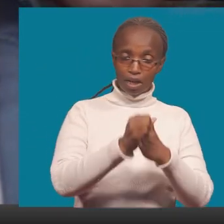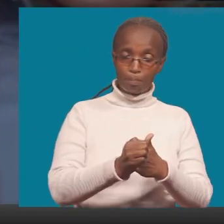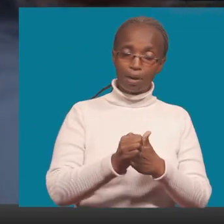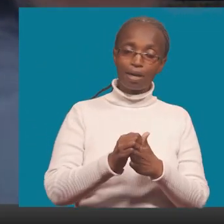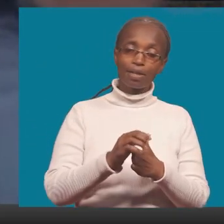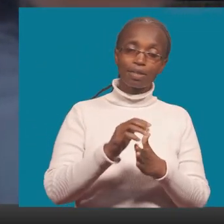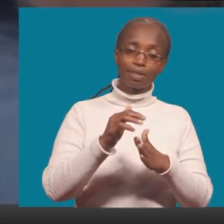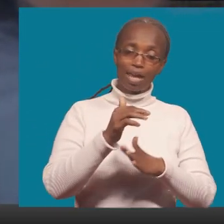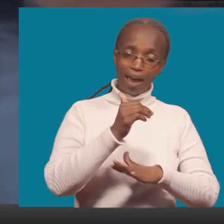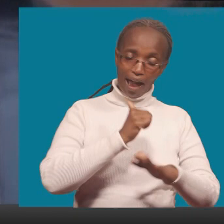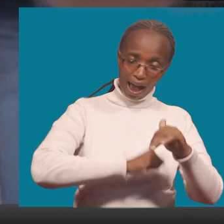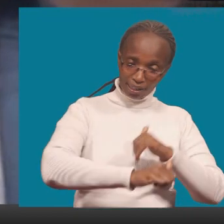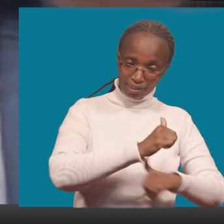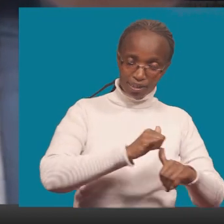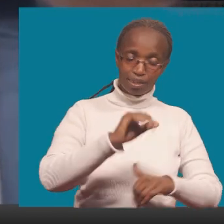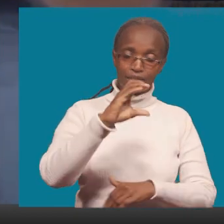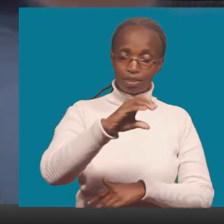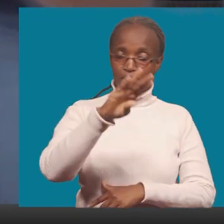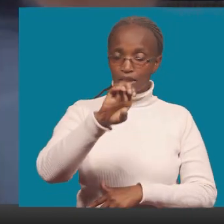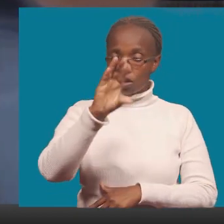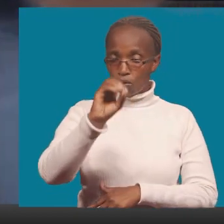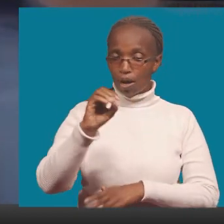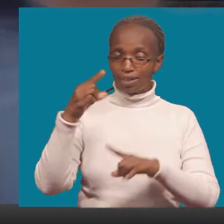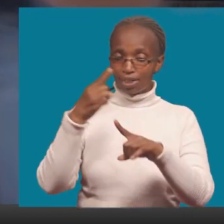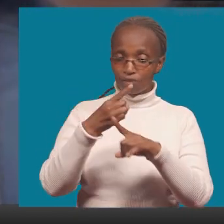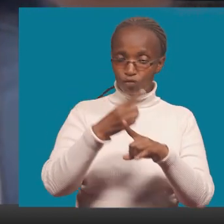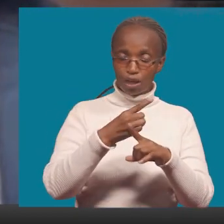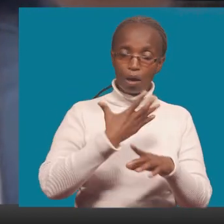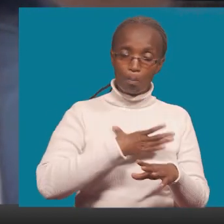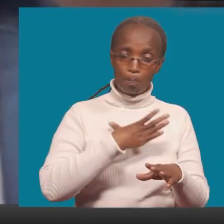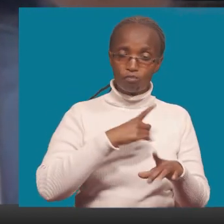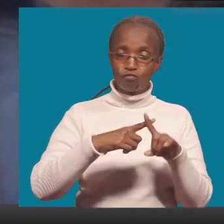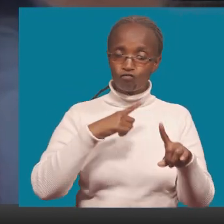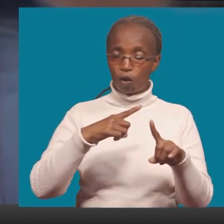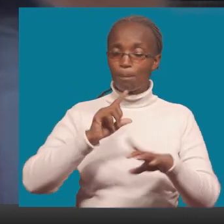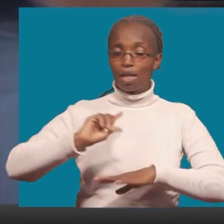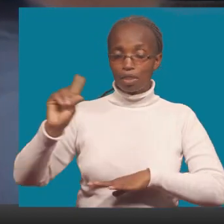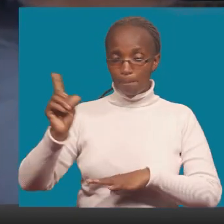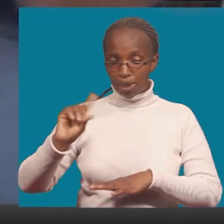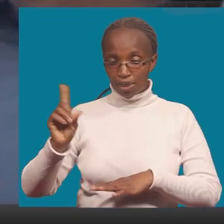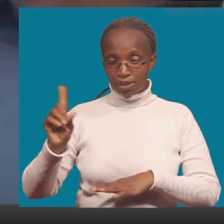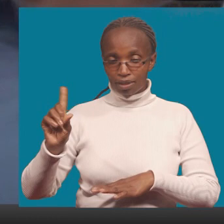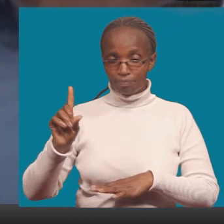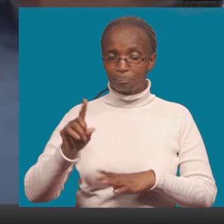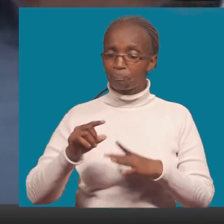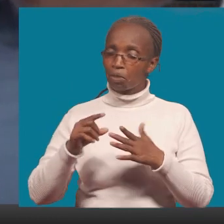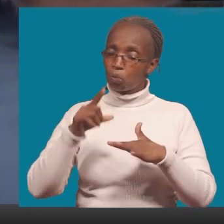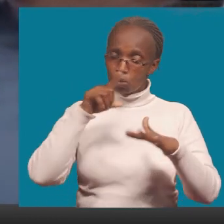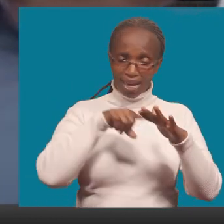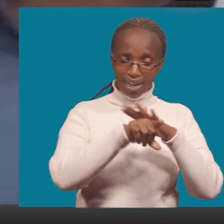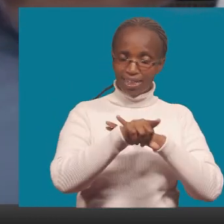health department led by the acting CC, acting CEO, and the various officers in the